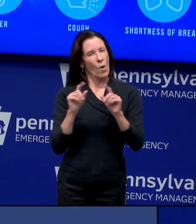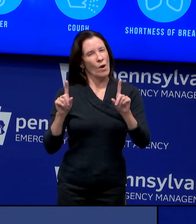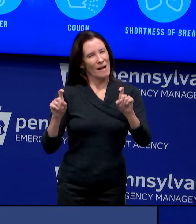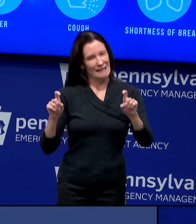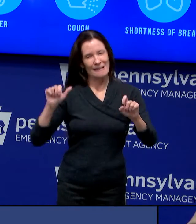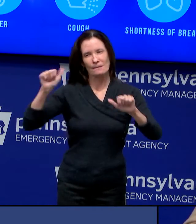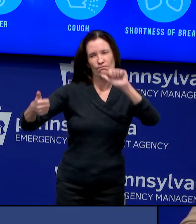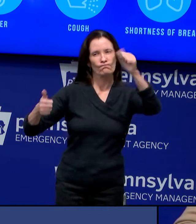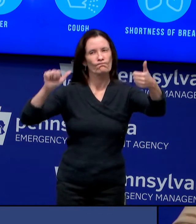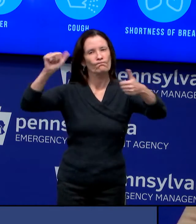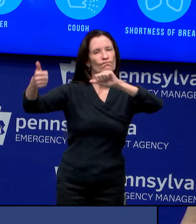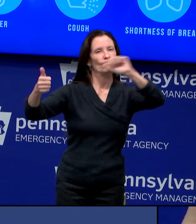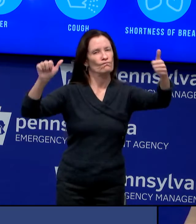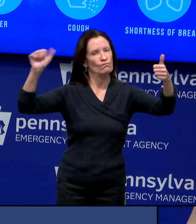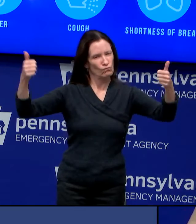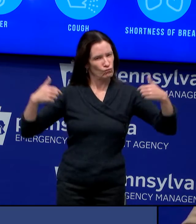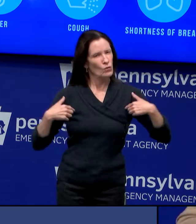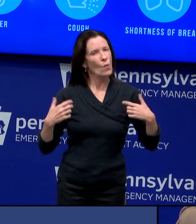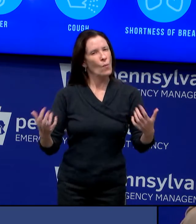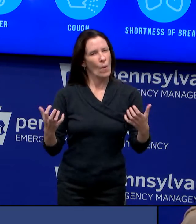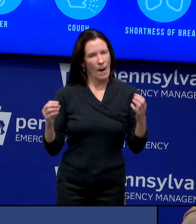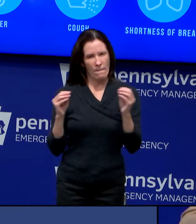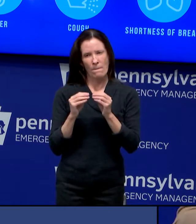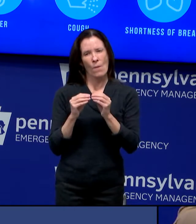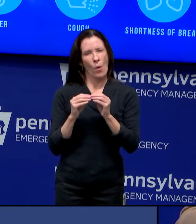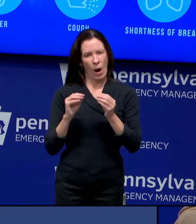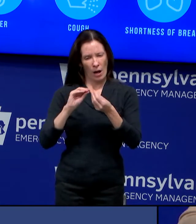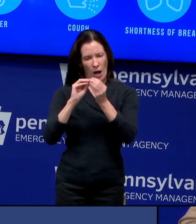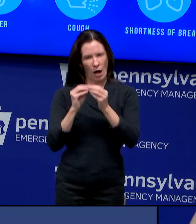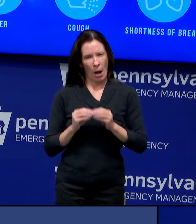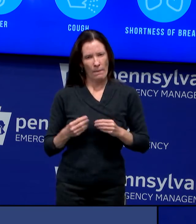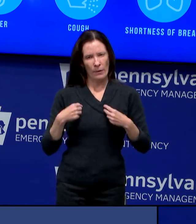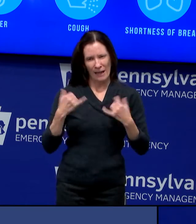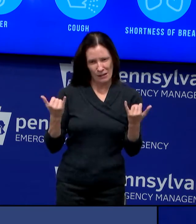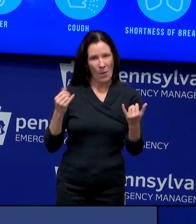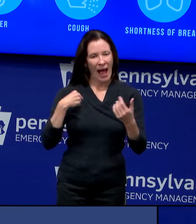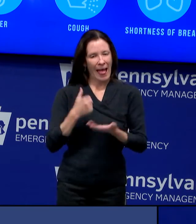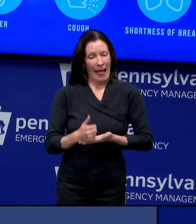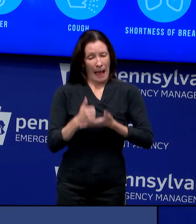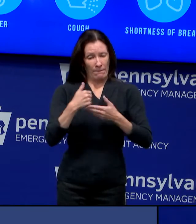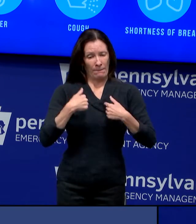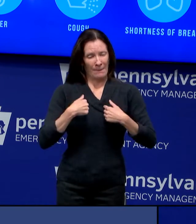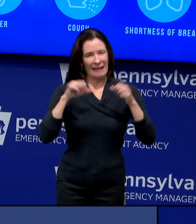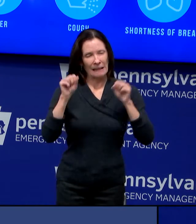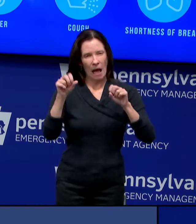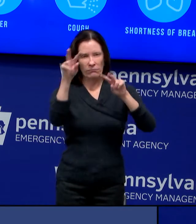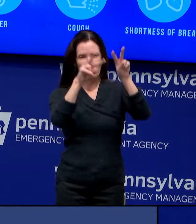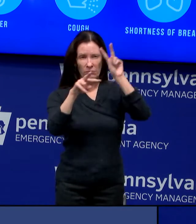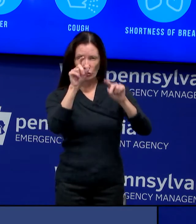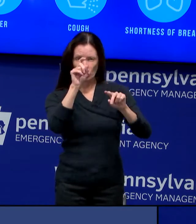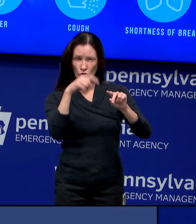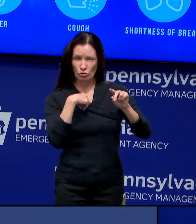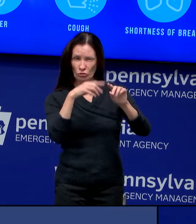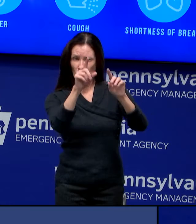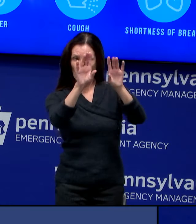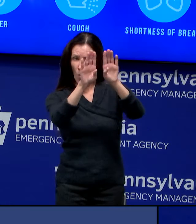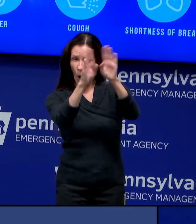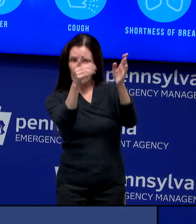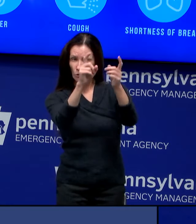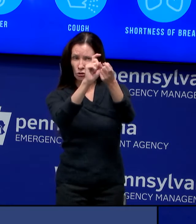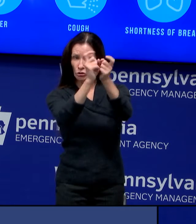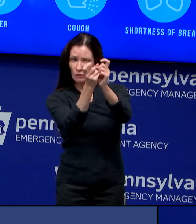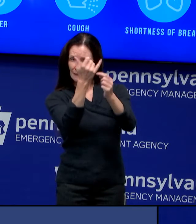to carefully manage the reopenings in the areas that will be identified. From the Post-Gazette, what percentage of the